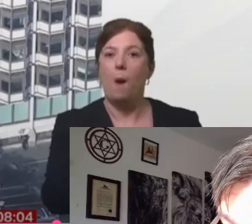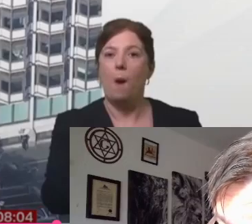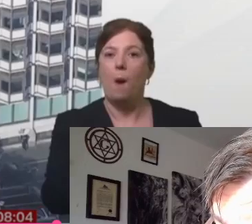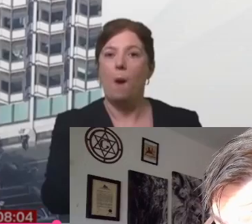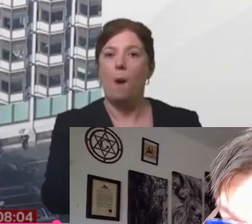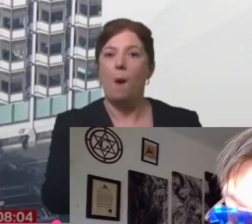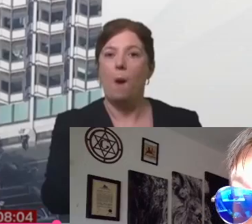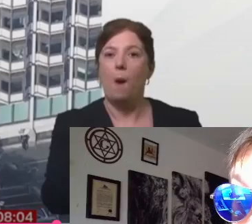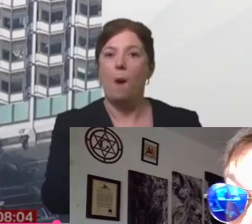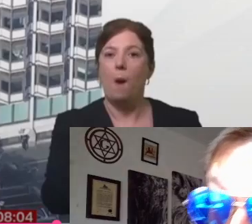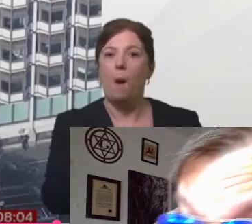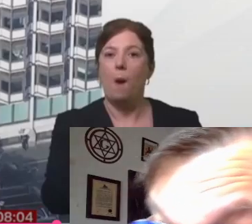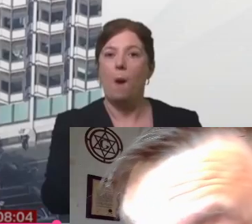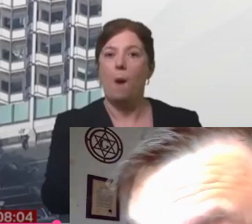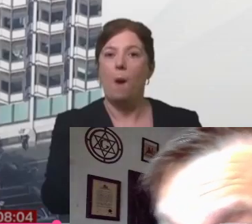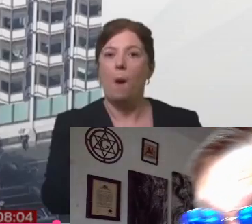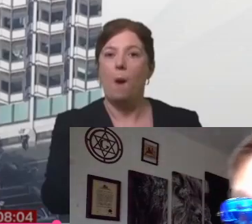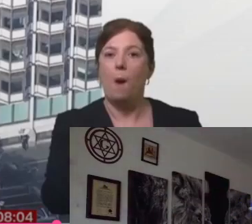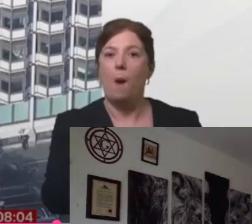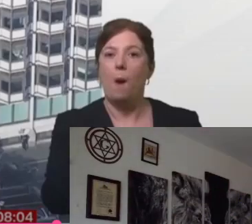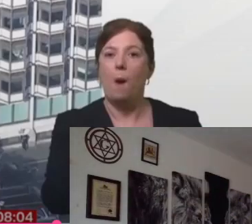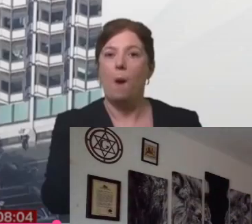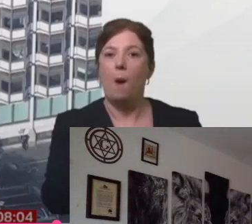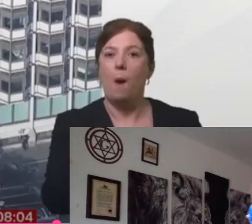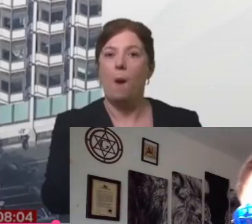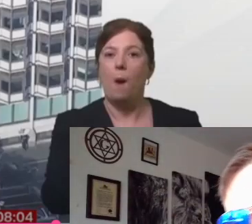them but wouldn't know what they're fucking saying.